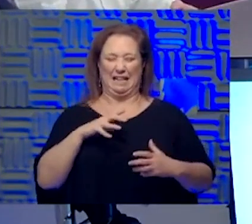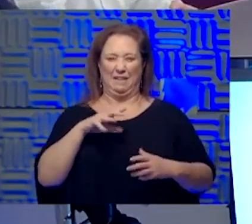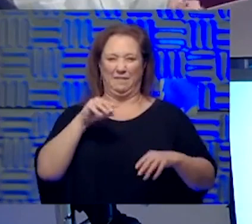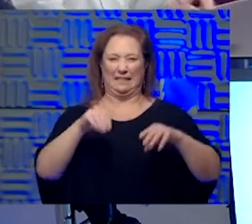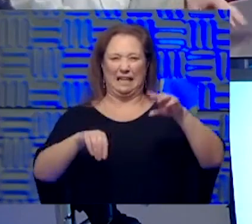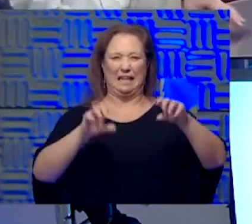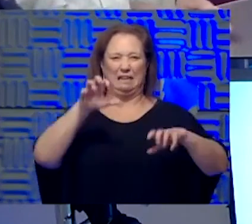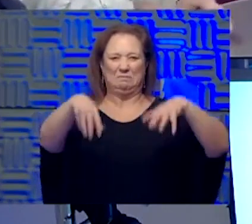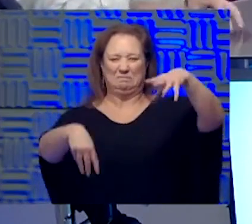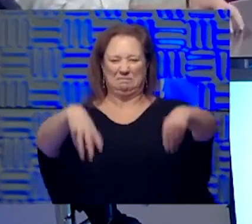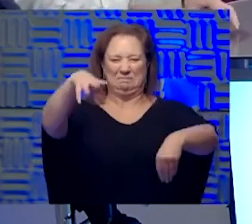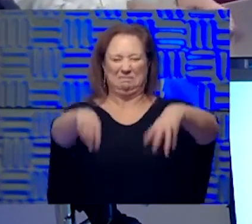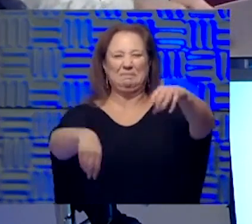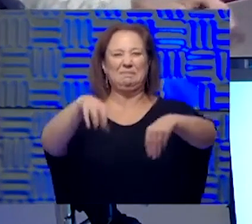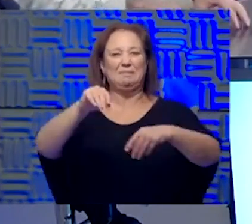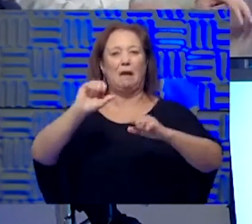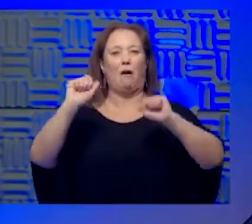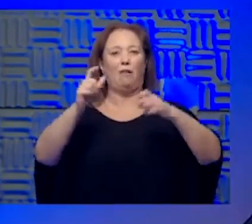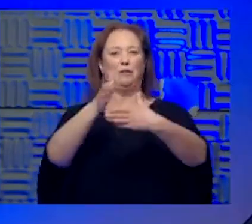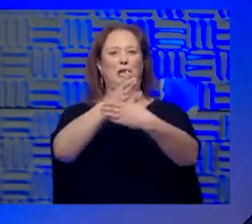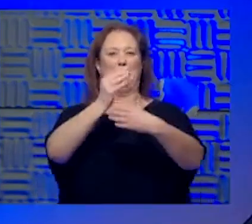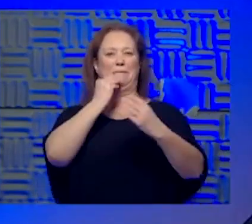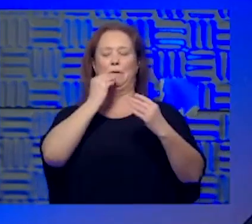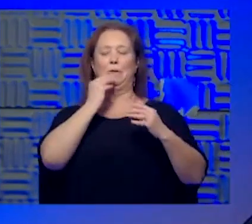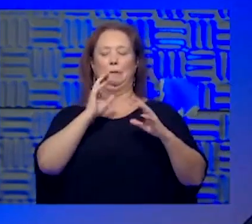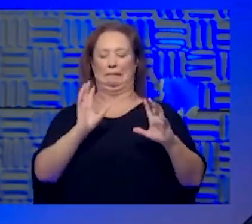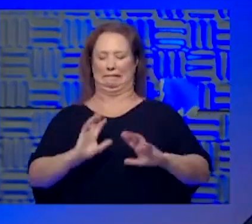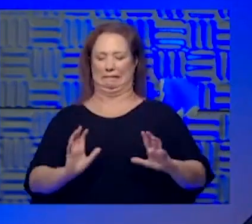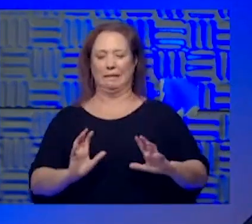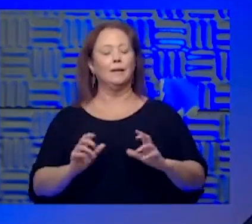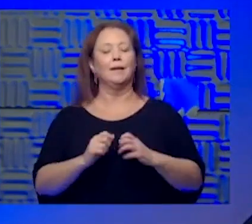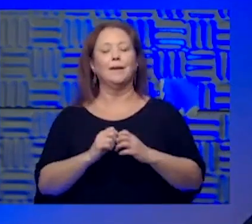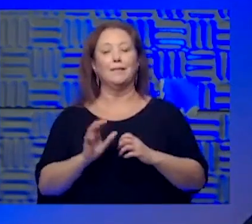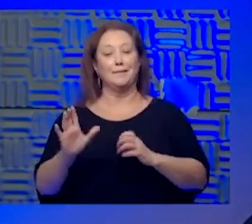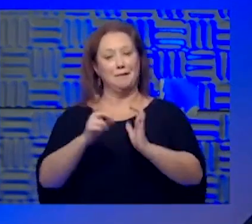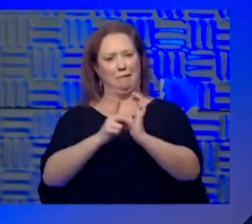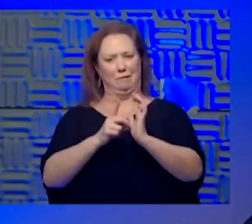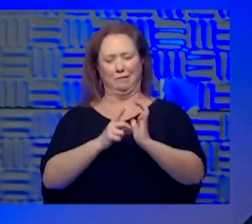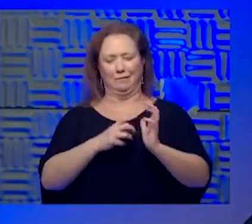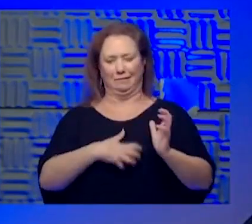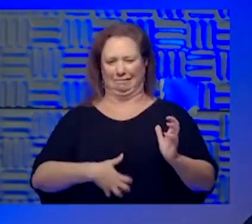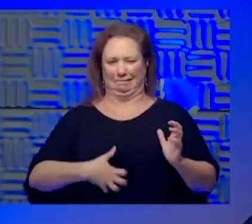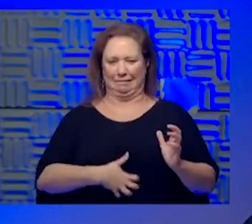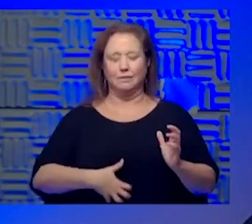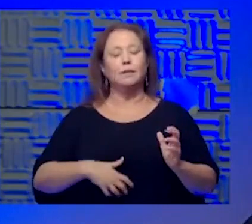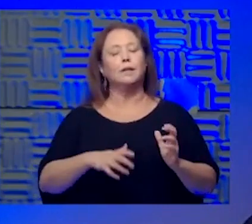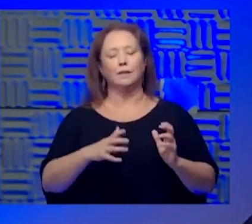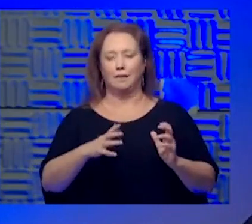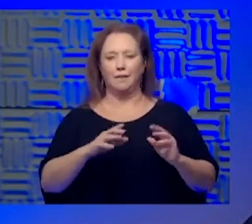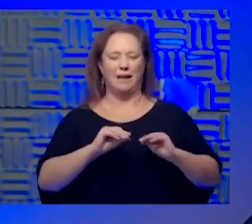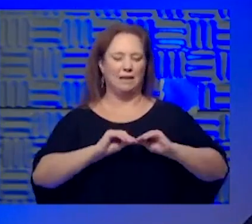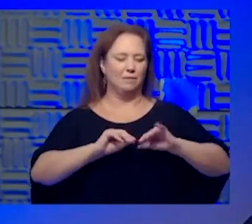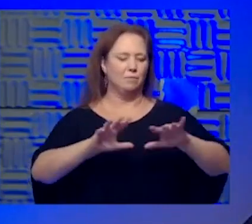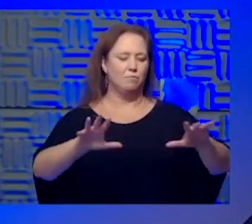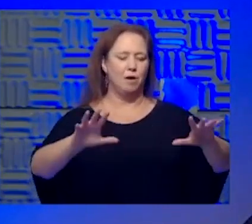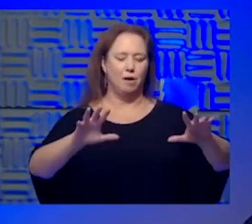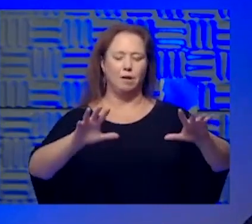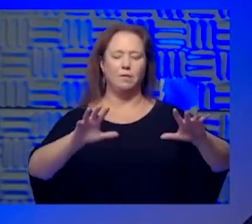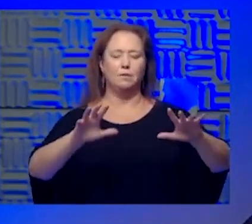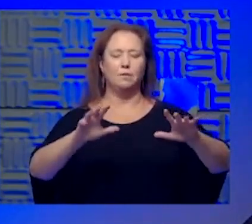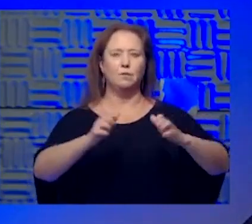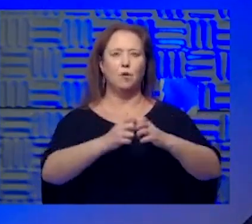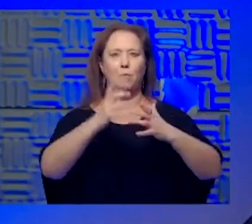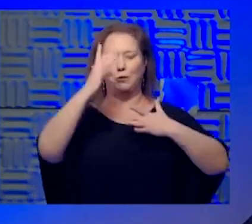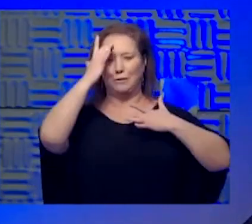and get-togethers of that nature. Even though we continue to do that, those types of things are good for spreading all kinds of disease. I